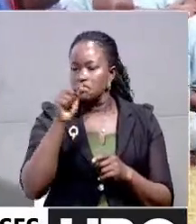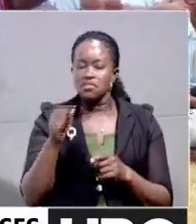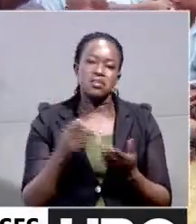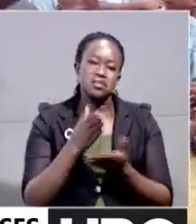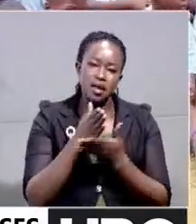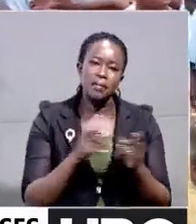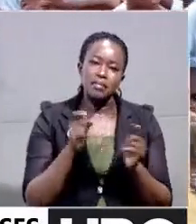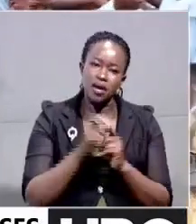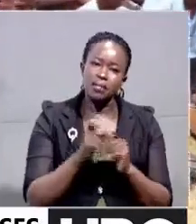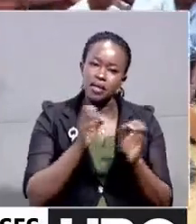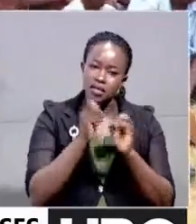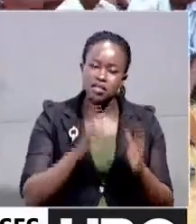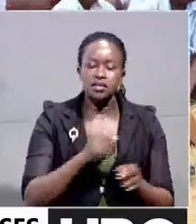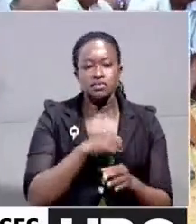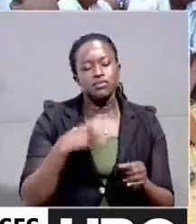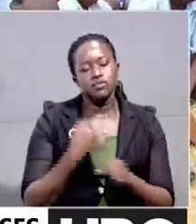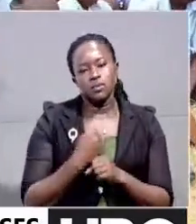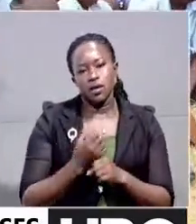UBC News.